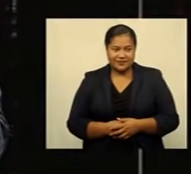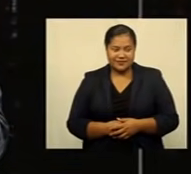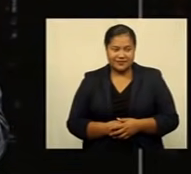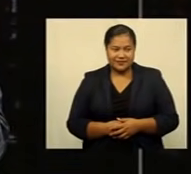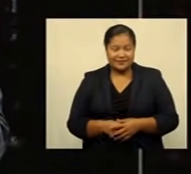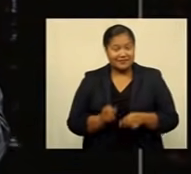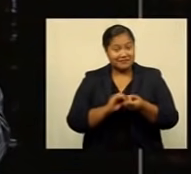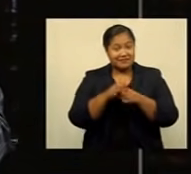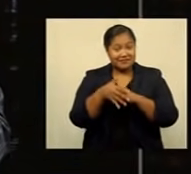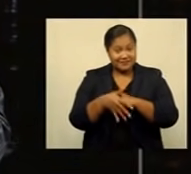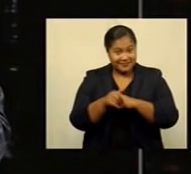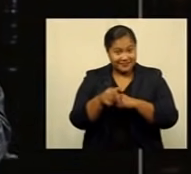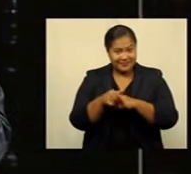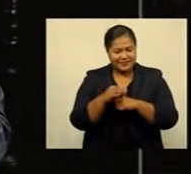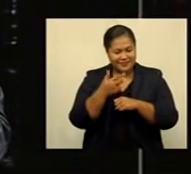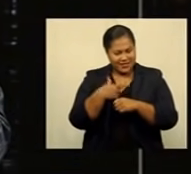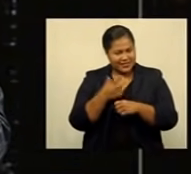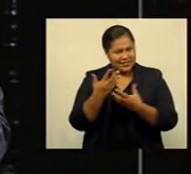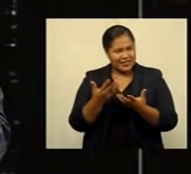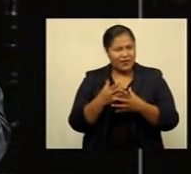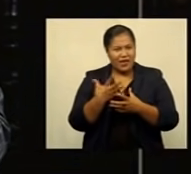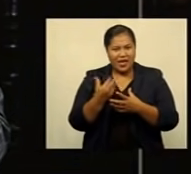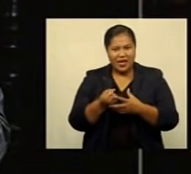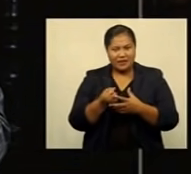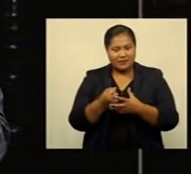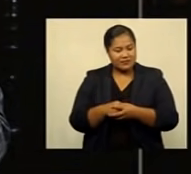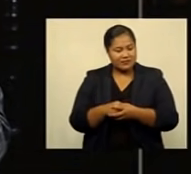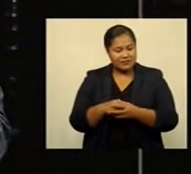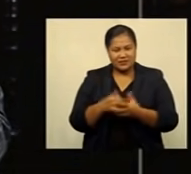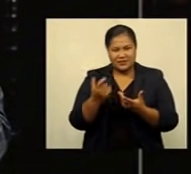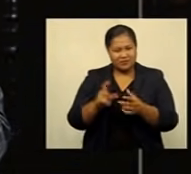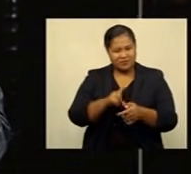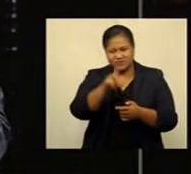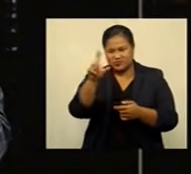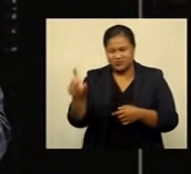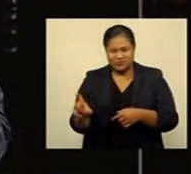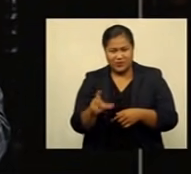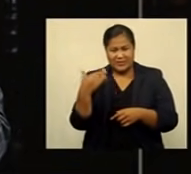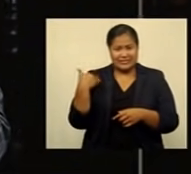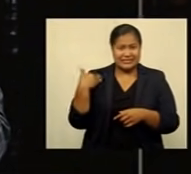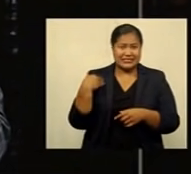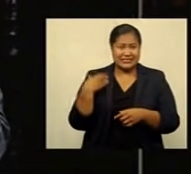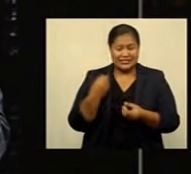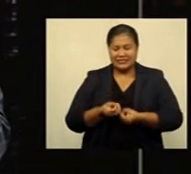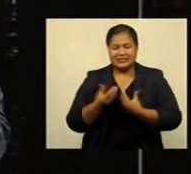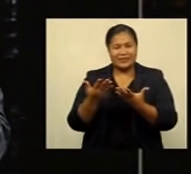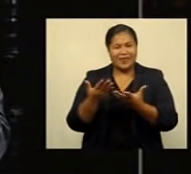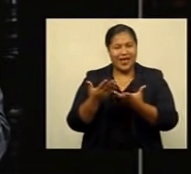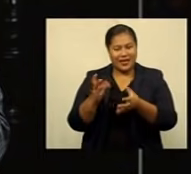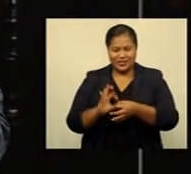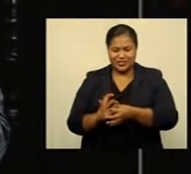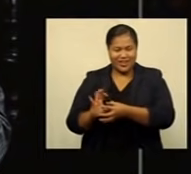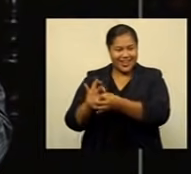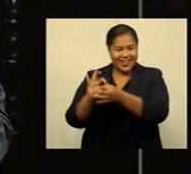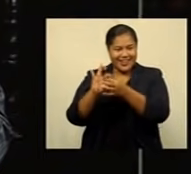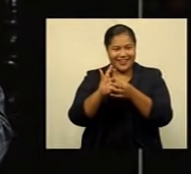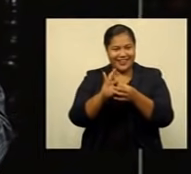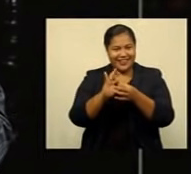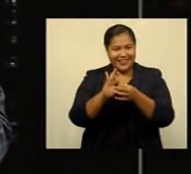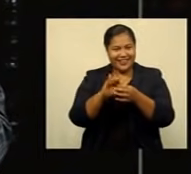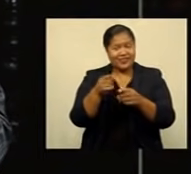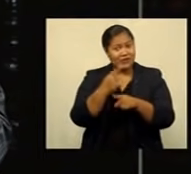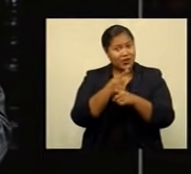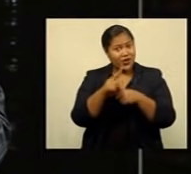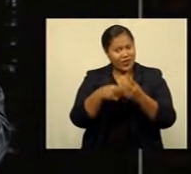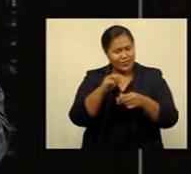The COVID-19 pandemic has spawned a vicious cycle of disrupted supply chains, says Prime Minister Voreng Bainimarama. Speaking